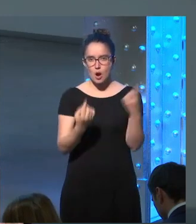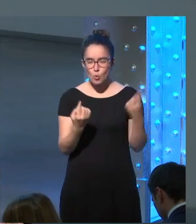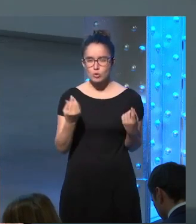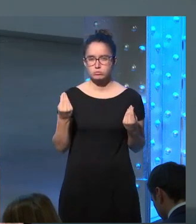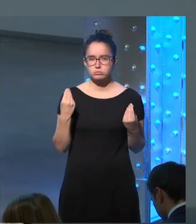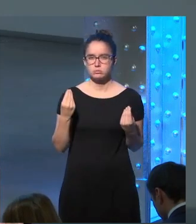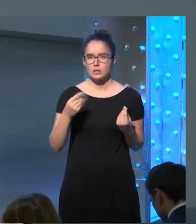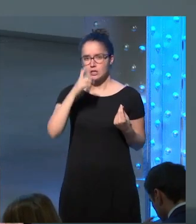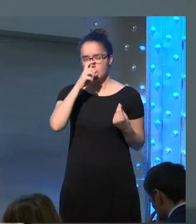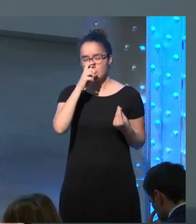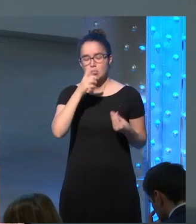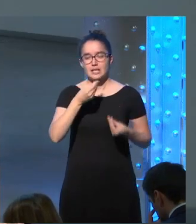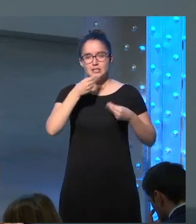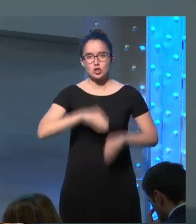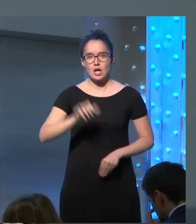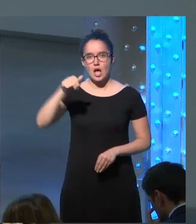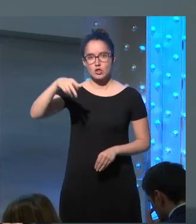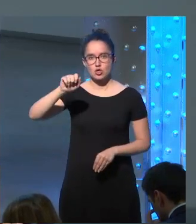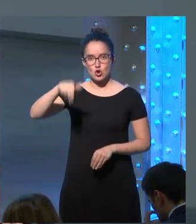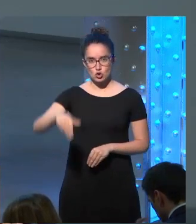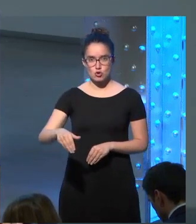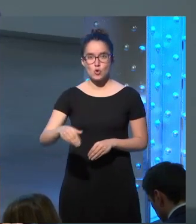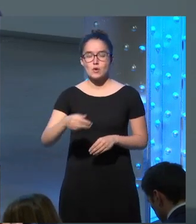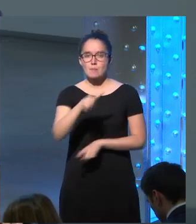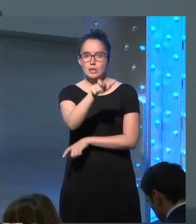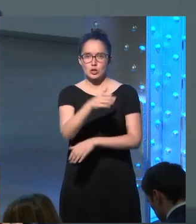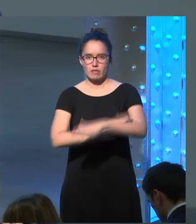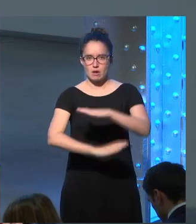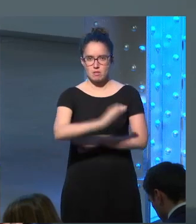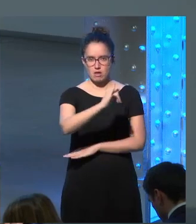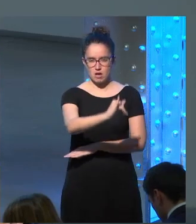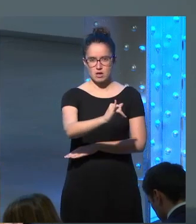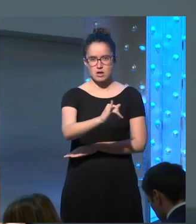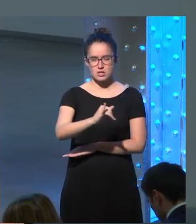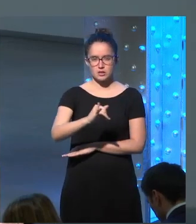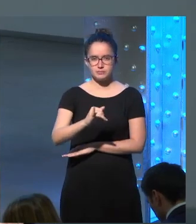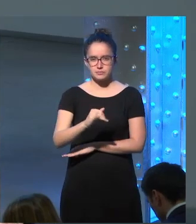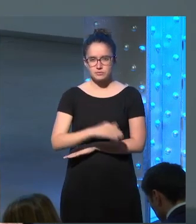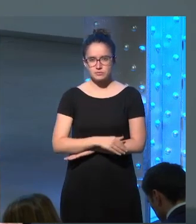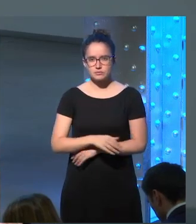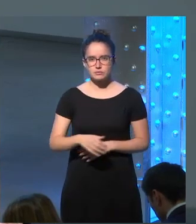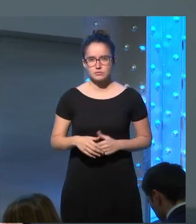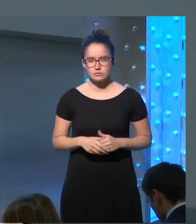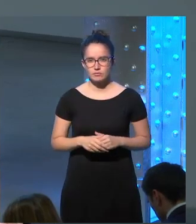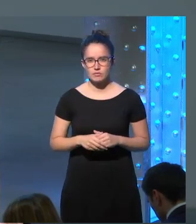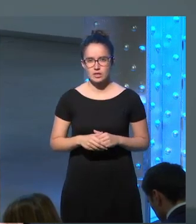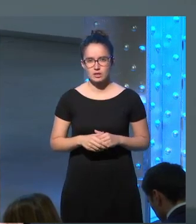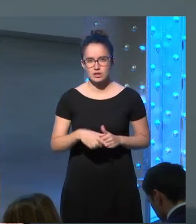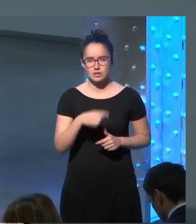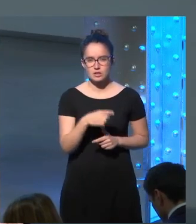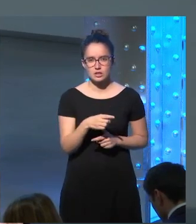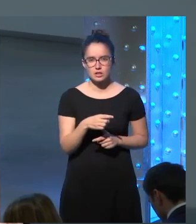was reminded this morning about a few ones, and I stuck to the story of Antonio. Antonio has a